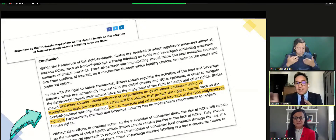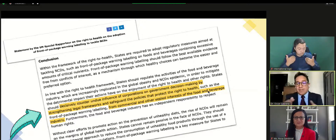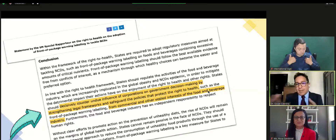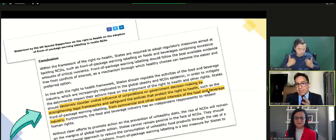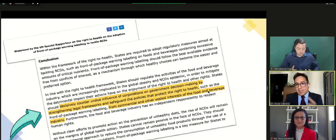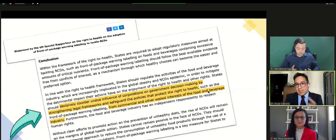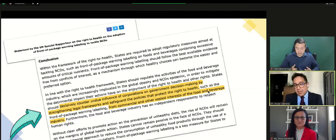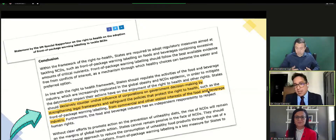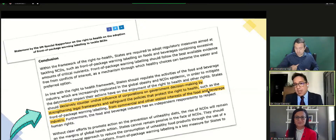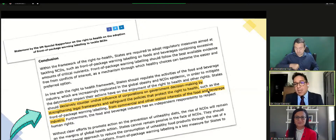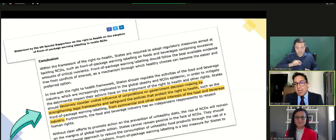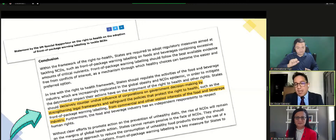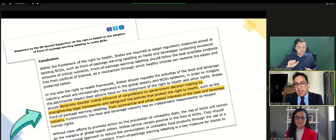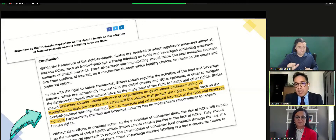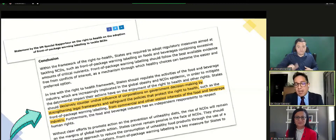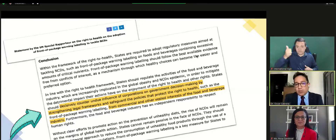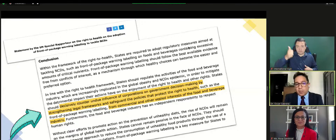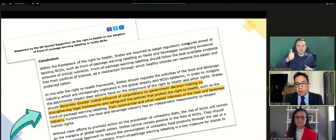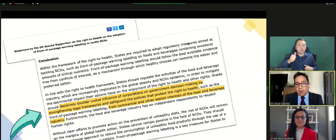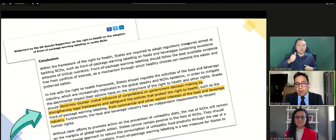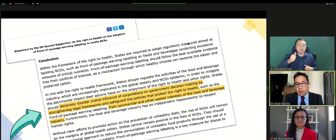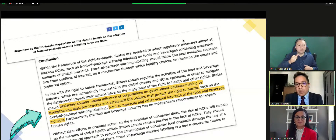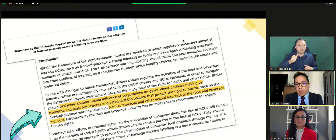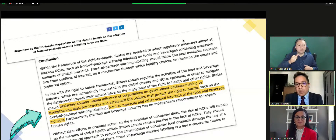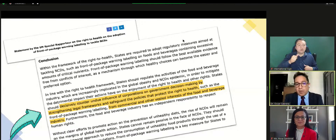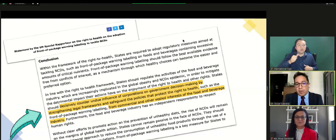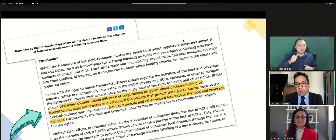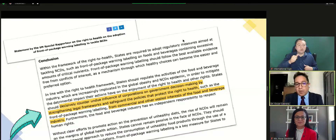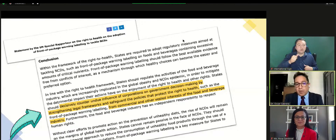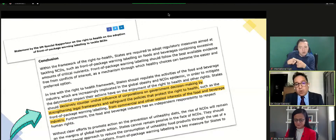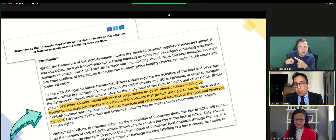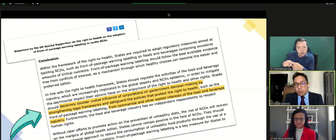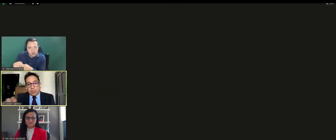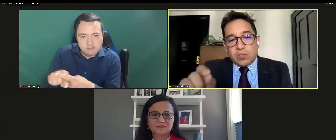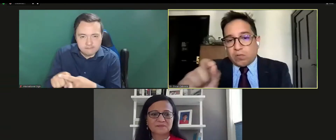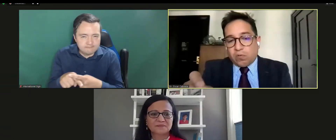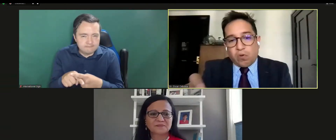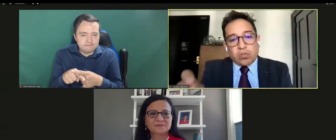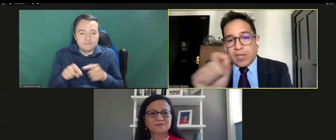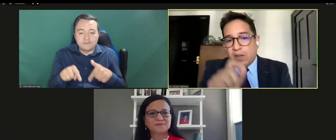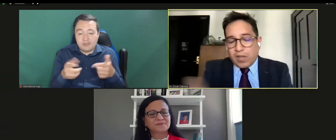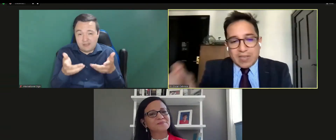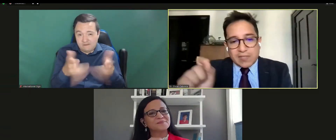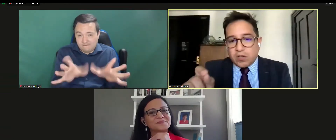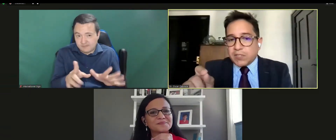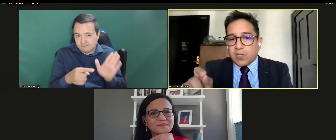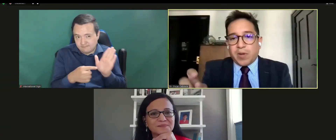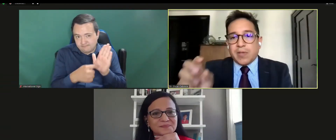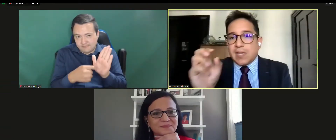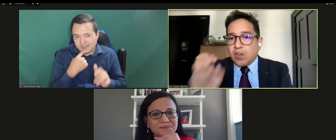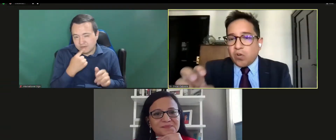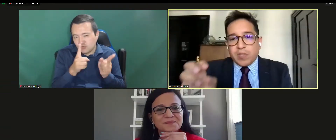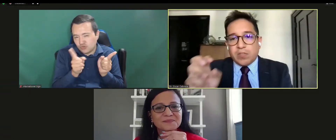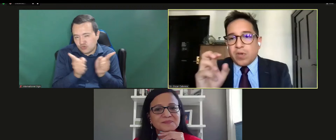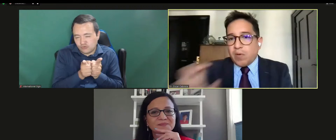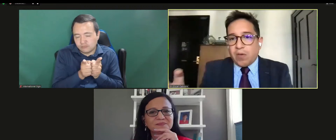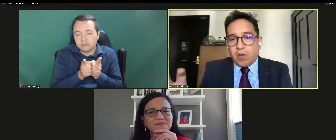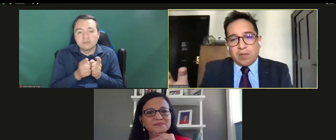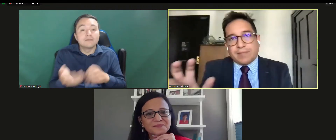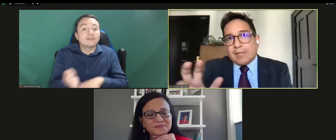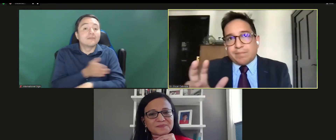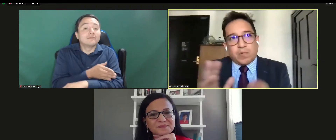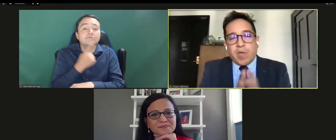fundamental rights of people, and to try to limit the meddling or influence of private actors in